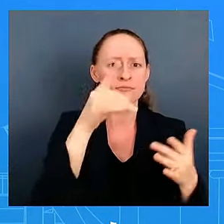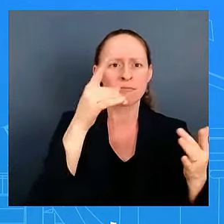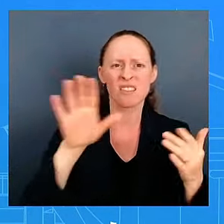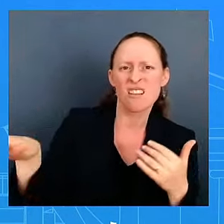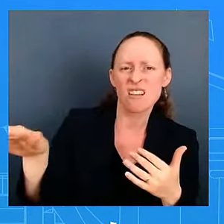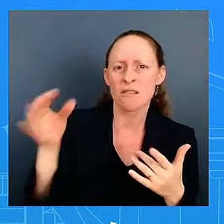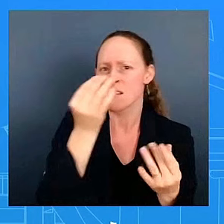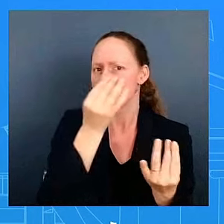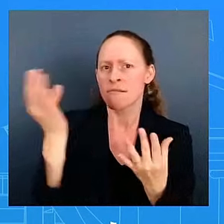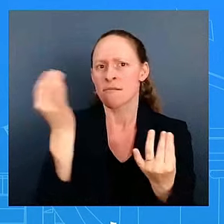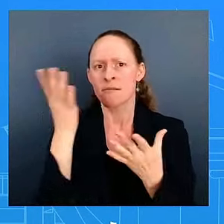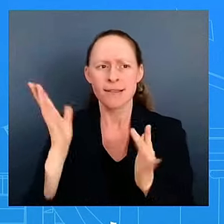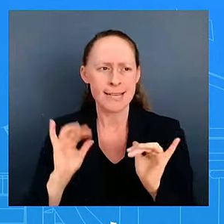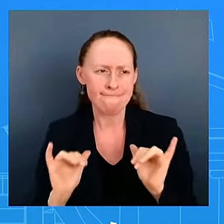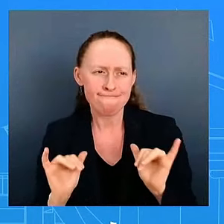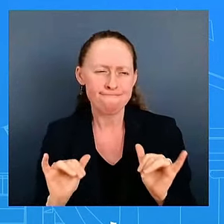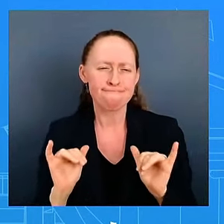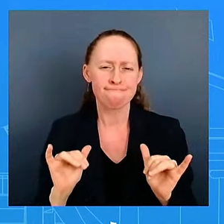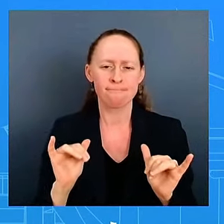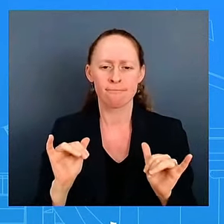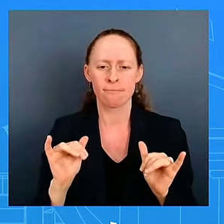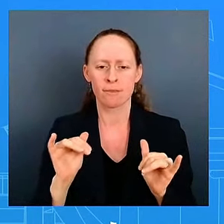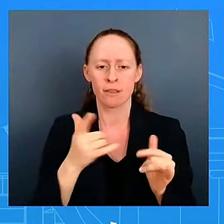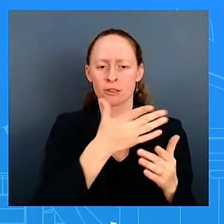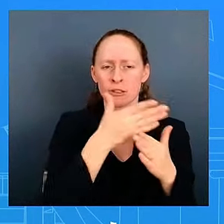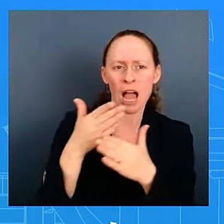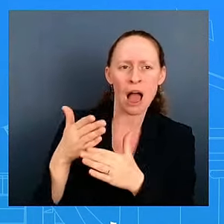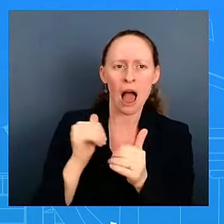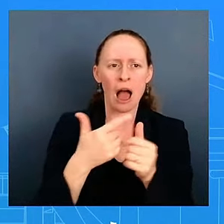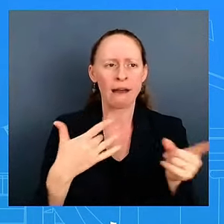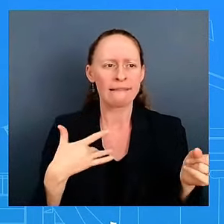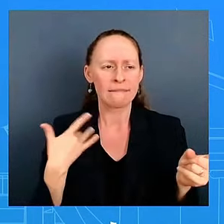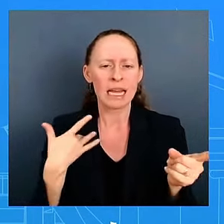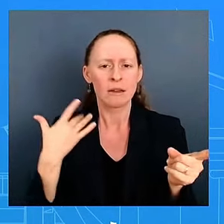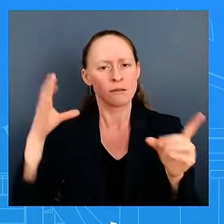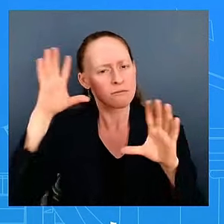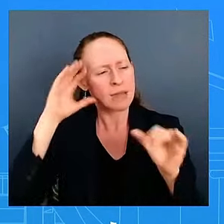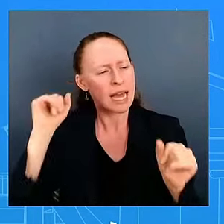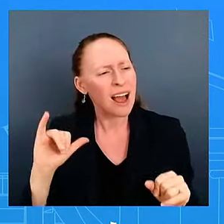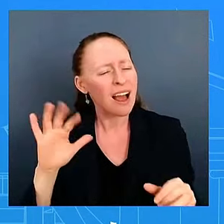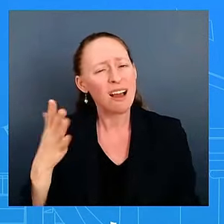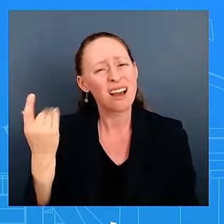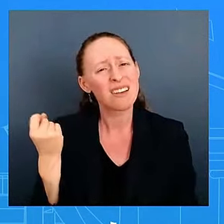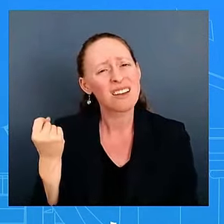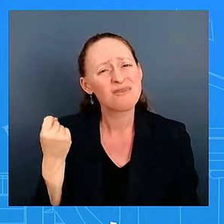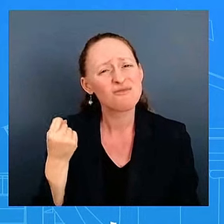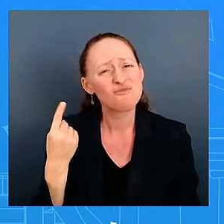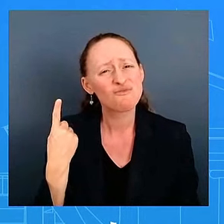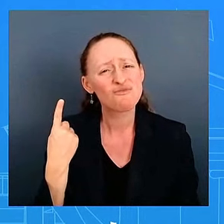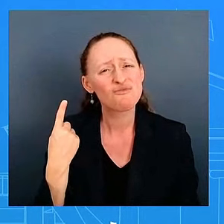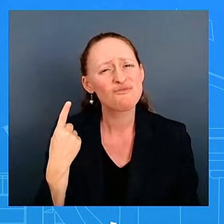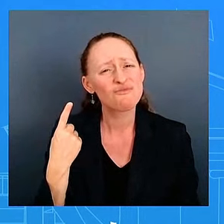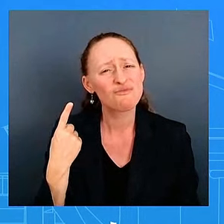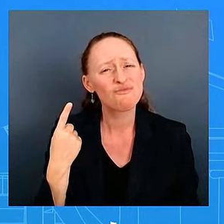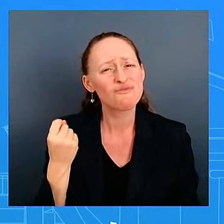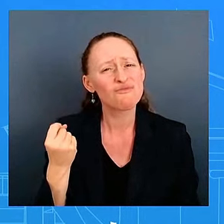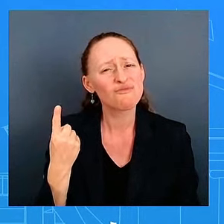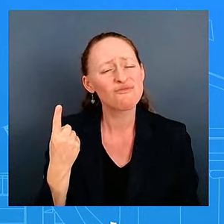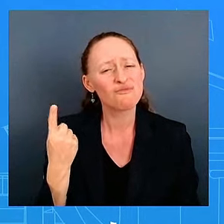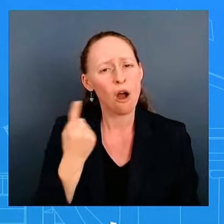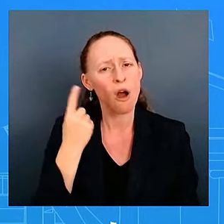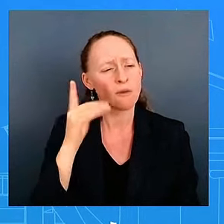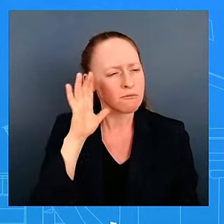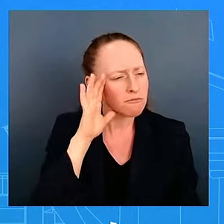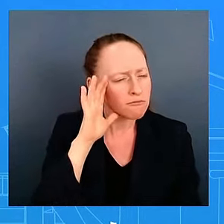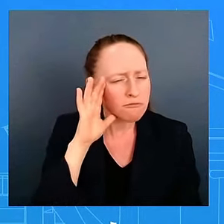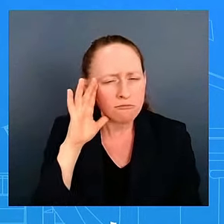the future of his presidency, and I think that matters as well. As far as who's in the room, how